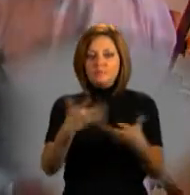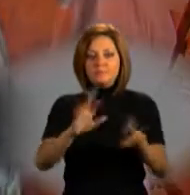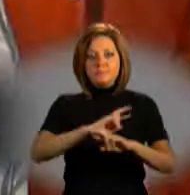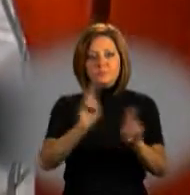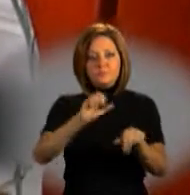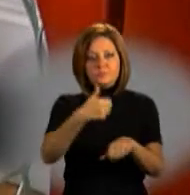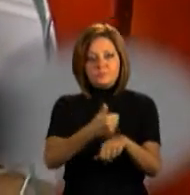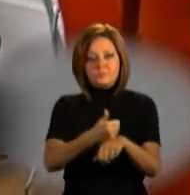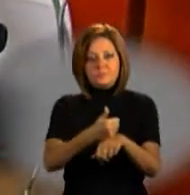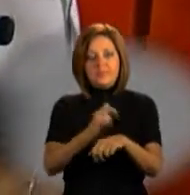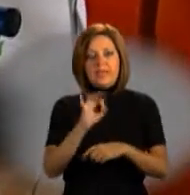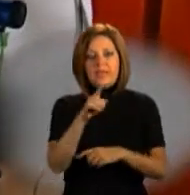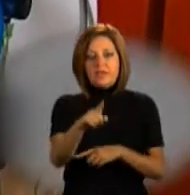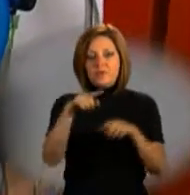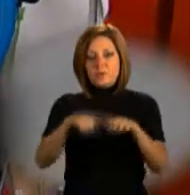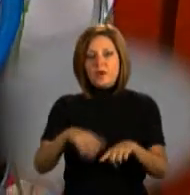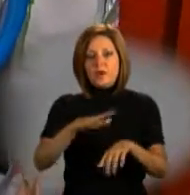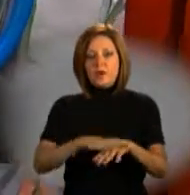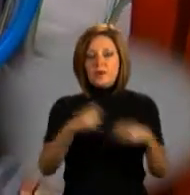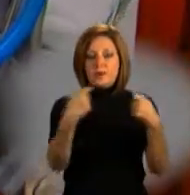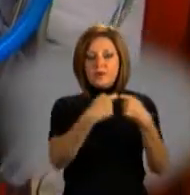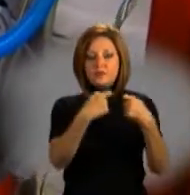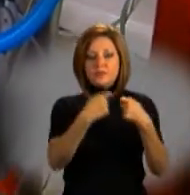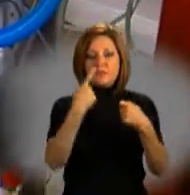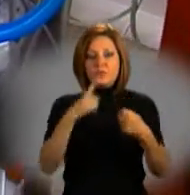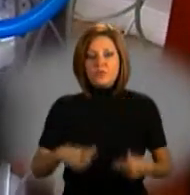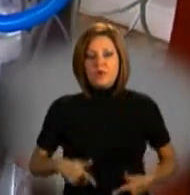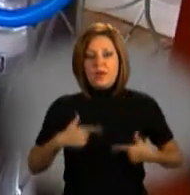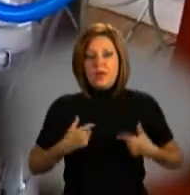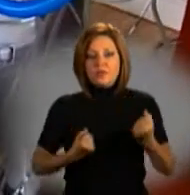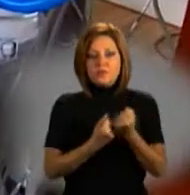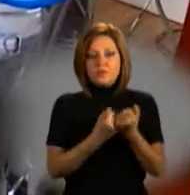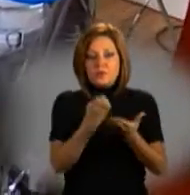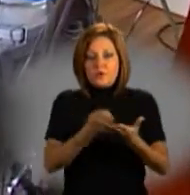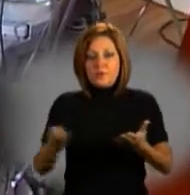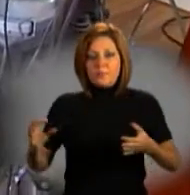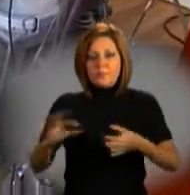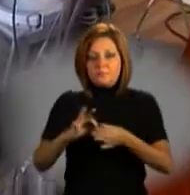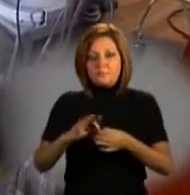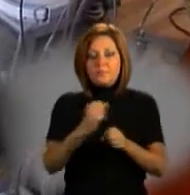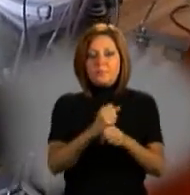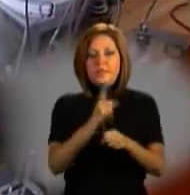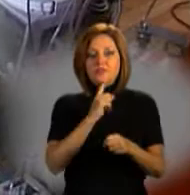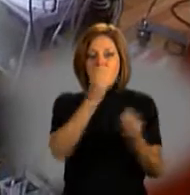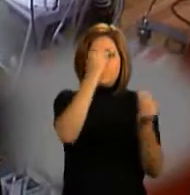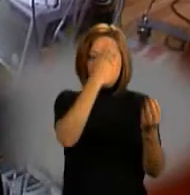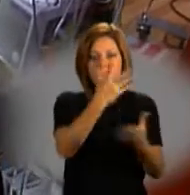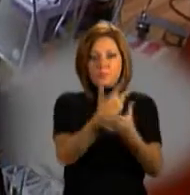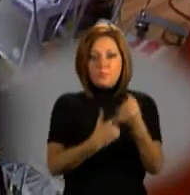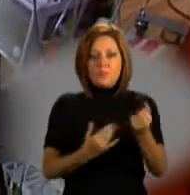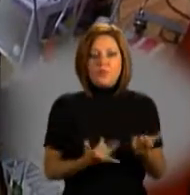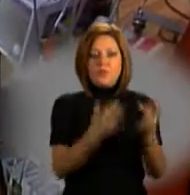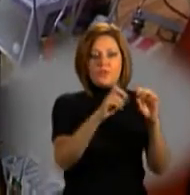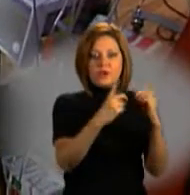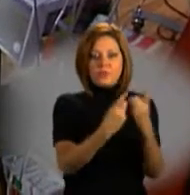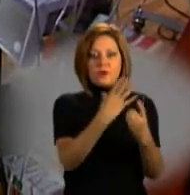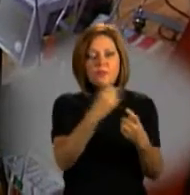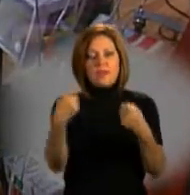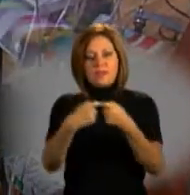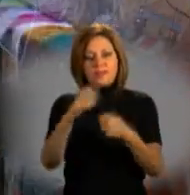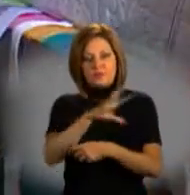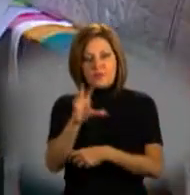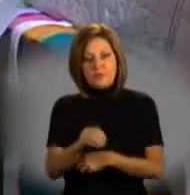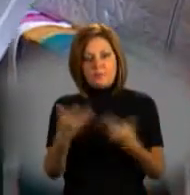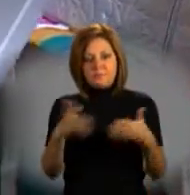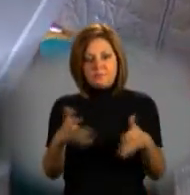need it. And if you depend on electricity for life support equipment, be sure that both your power company and local fire department have been